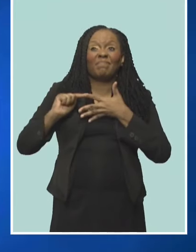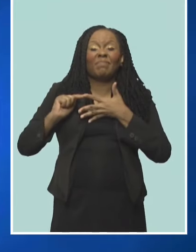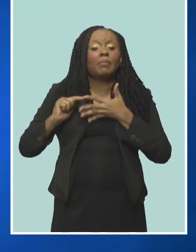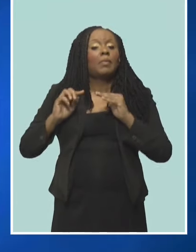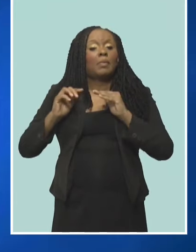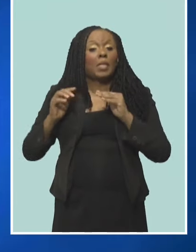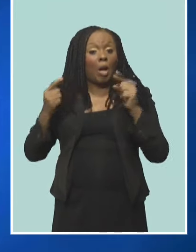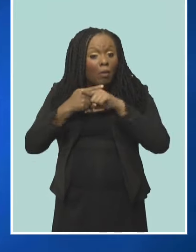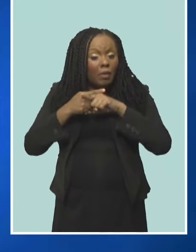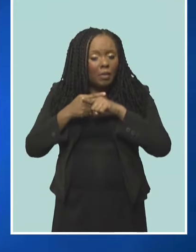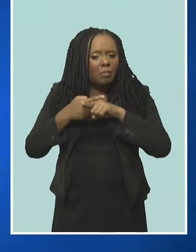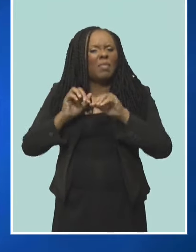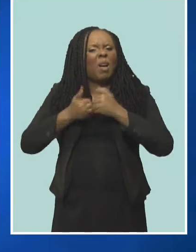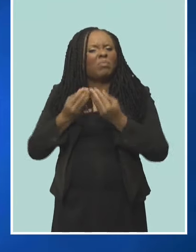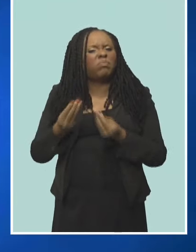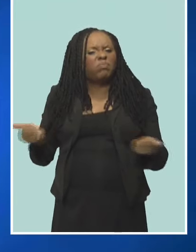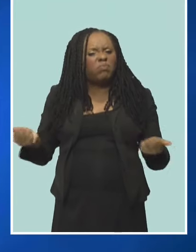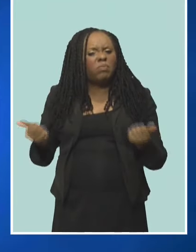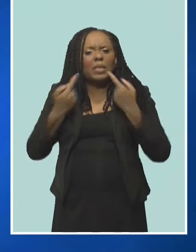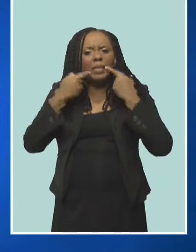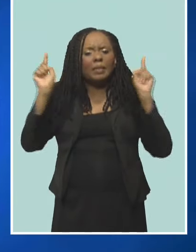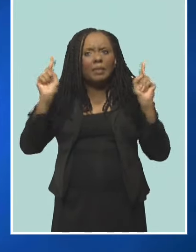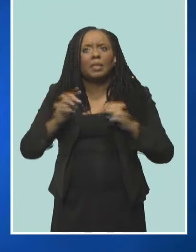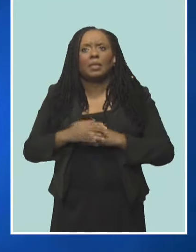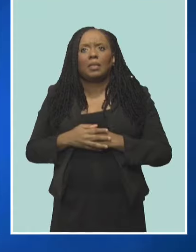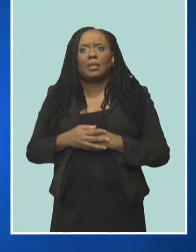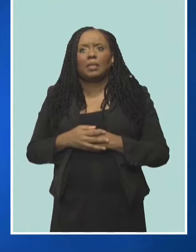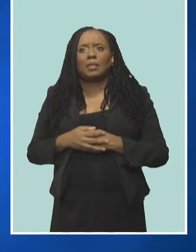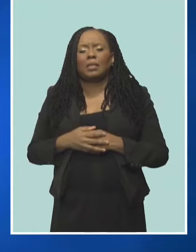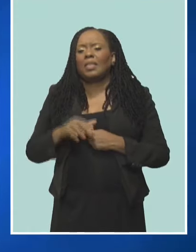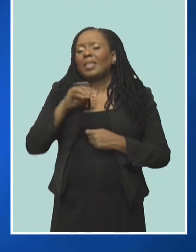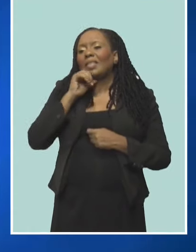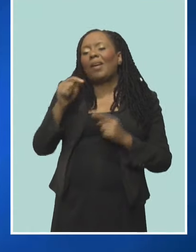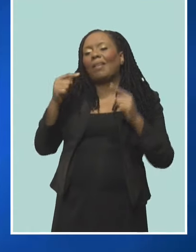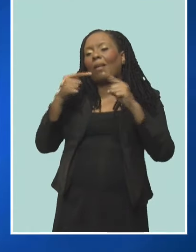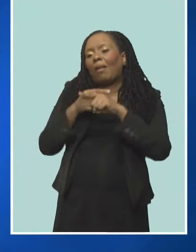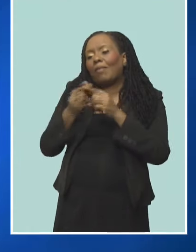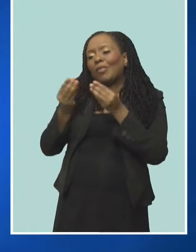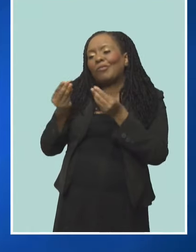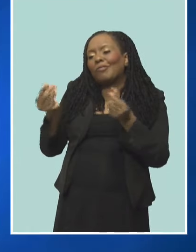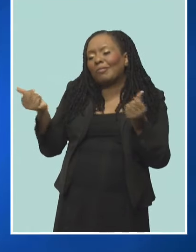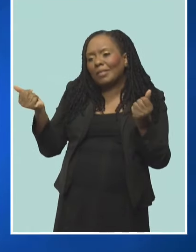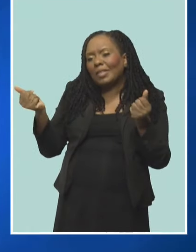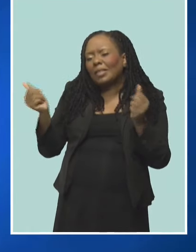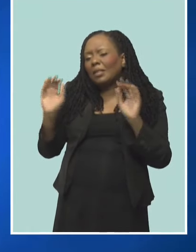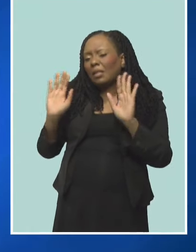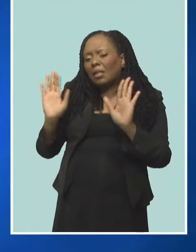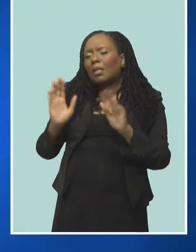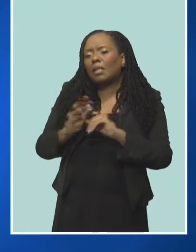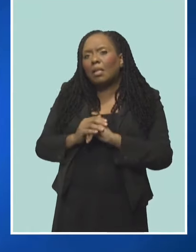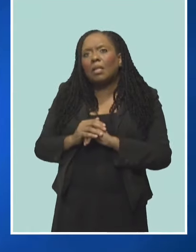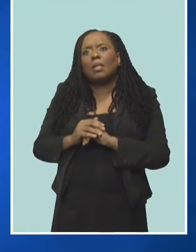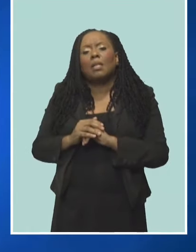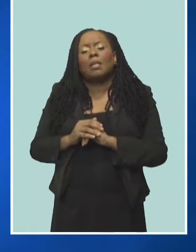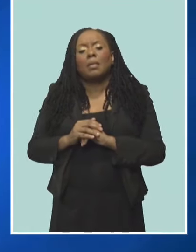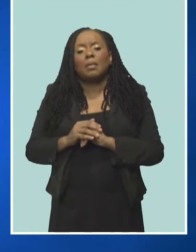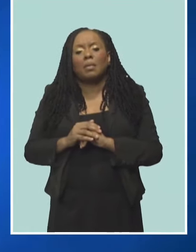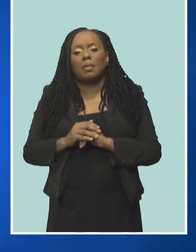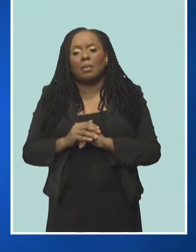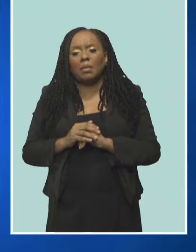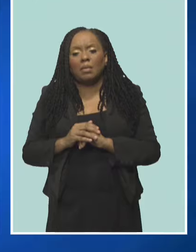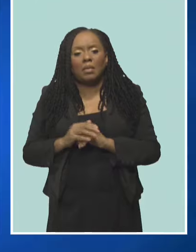resolve conflict successfully. They're slightly different from conflict resolution. The whole question about being